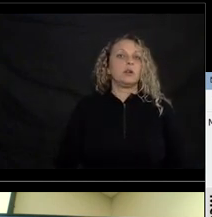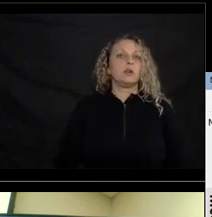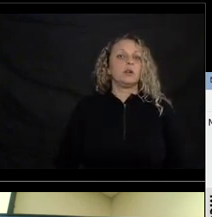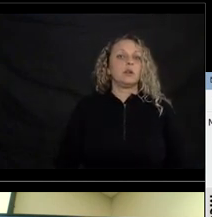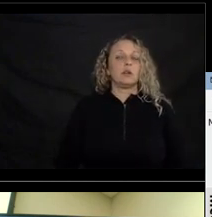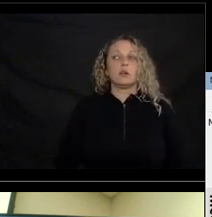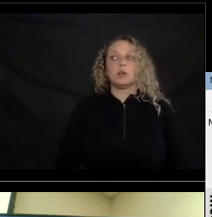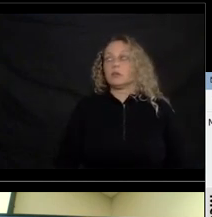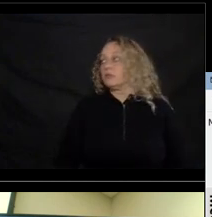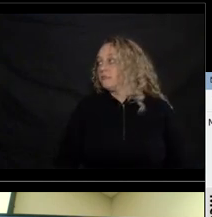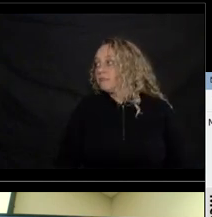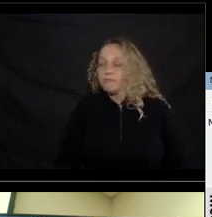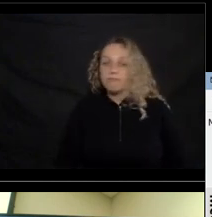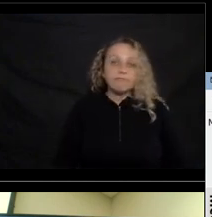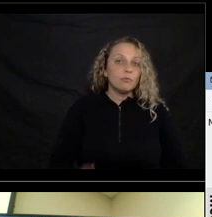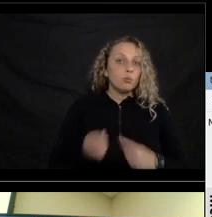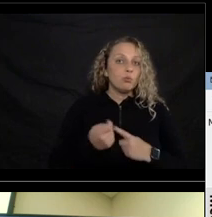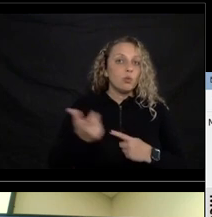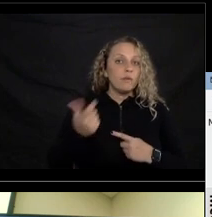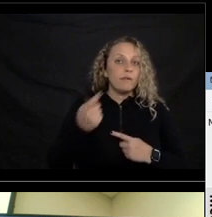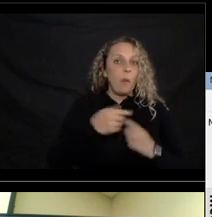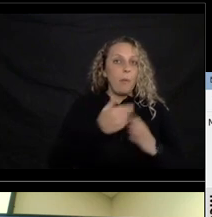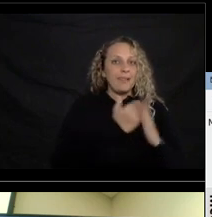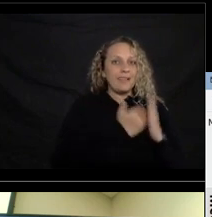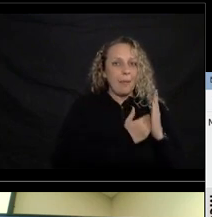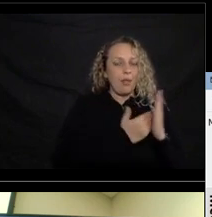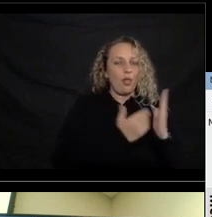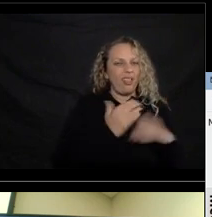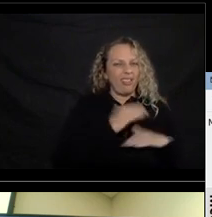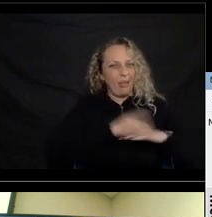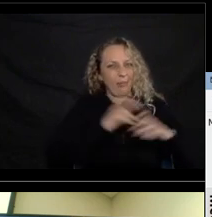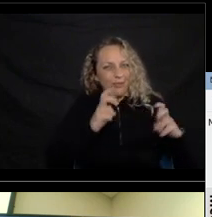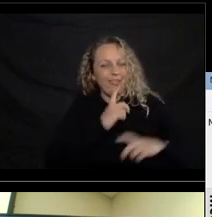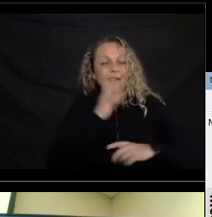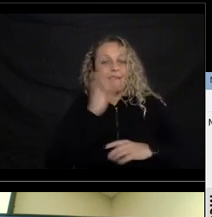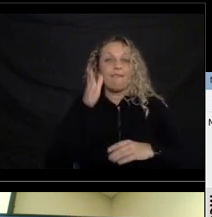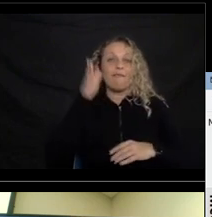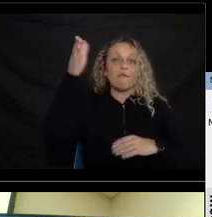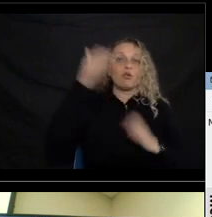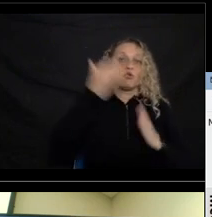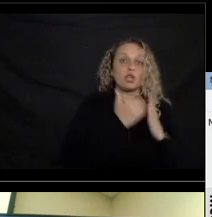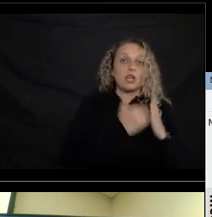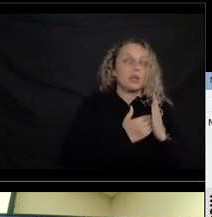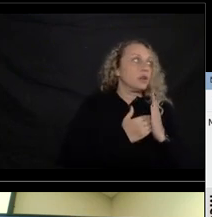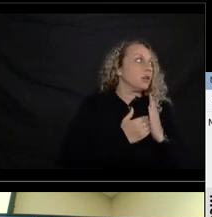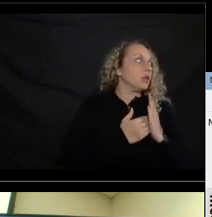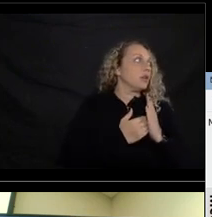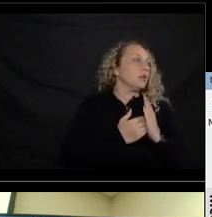Seeing no one would like to remove this from the table. Anything for future agenda?